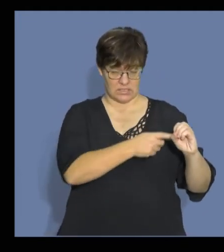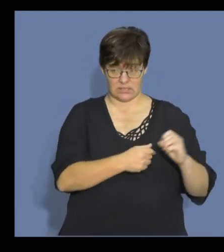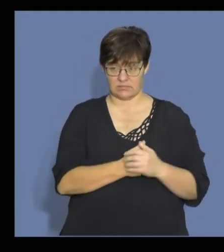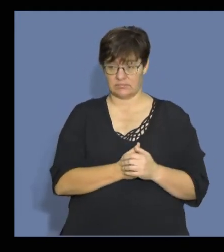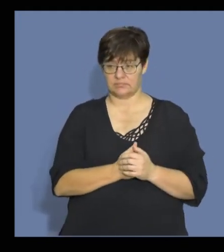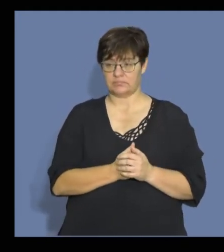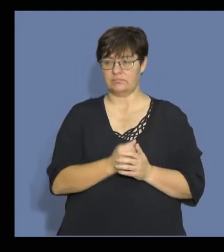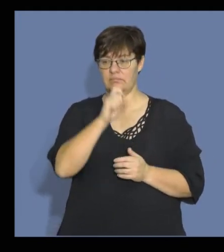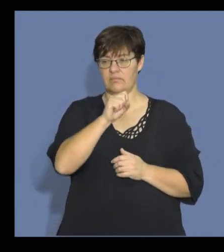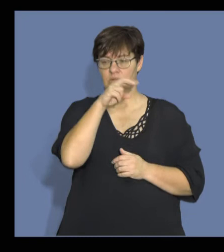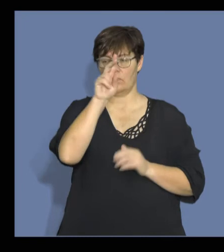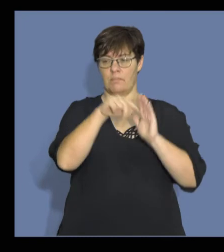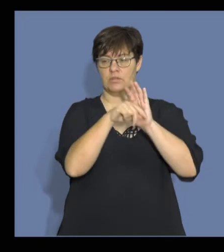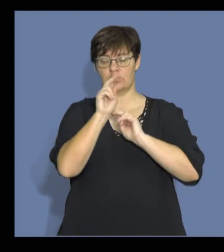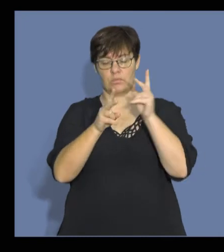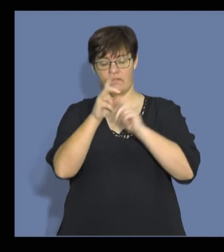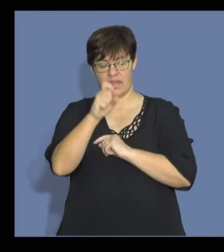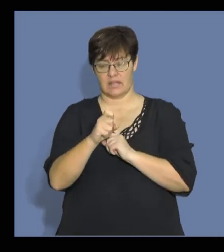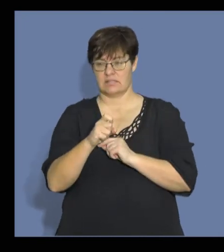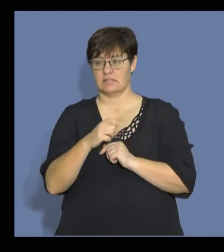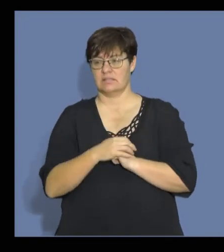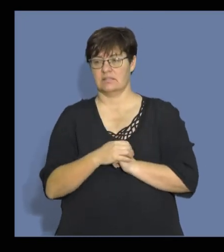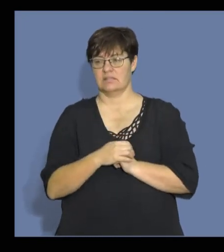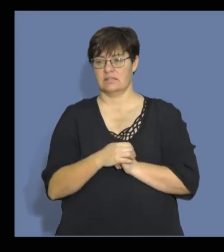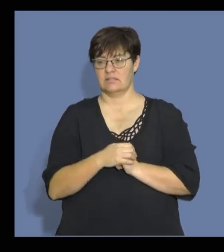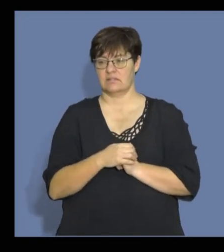to 0. So I'm going to take the